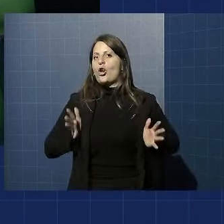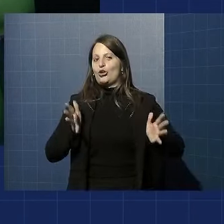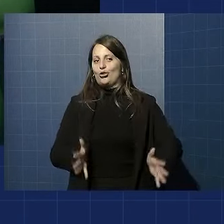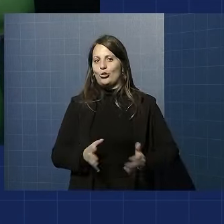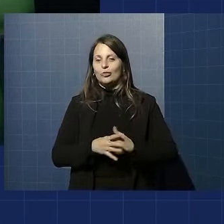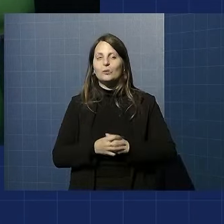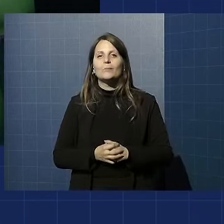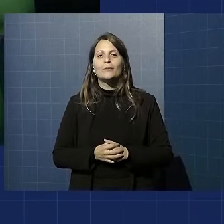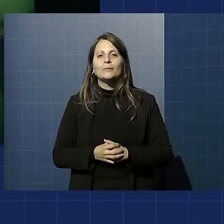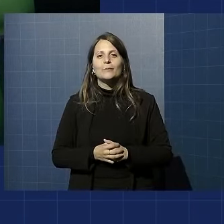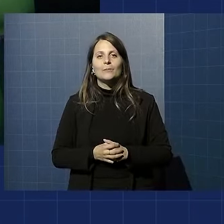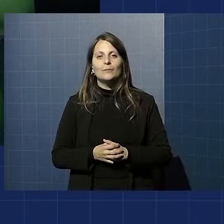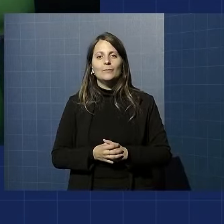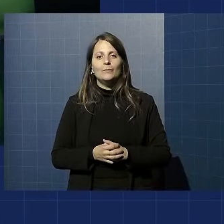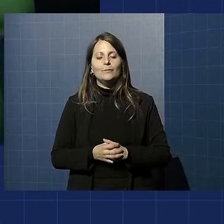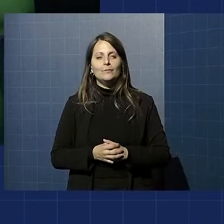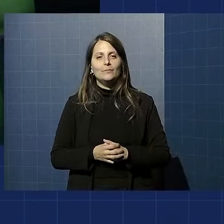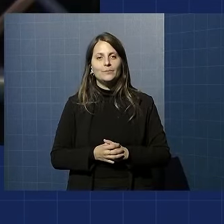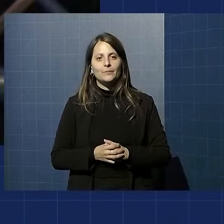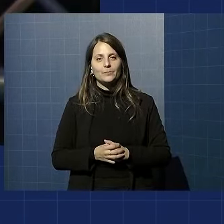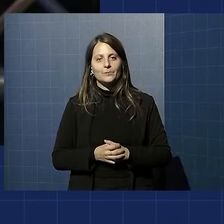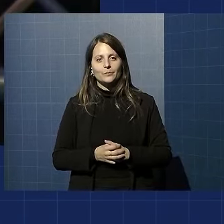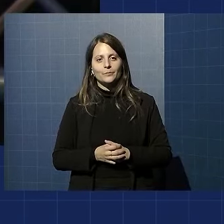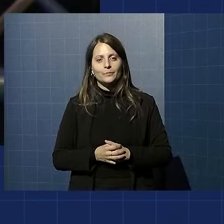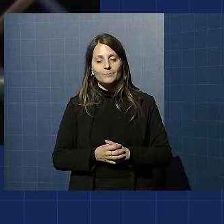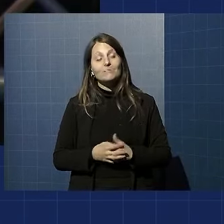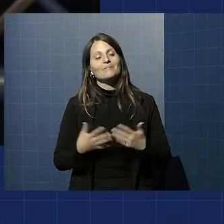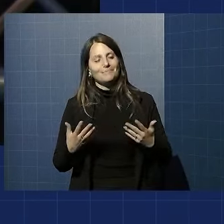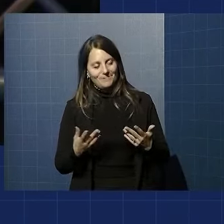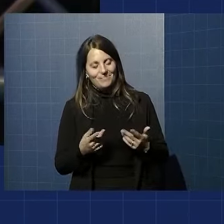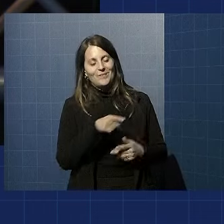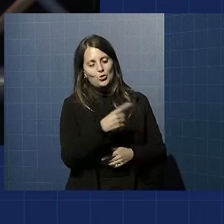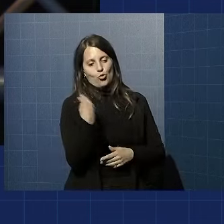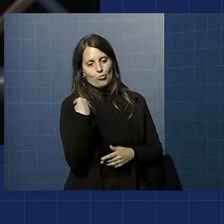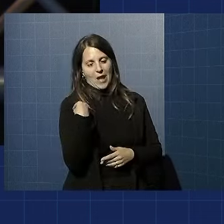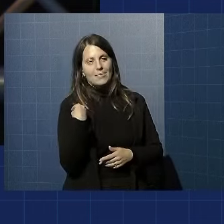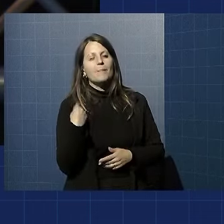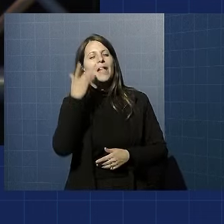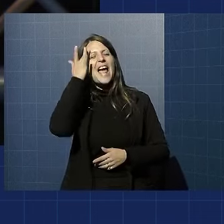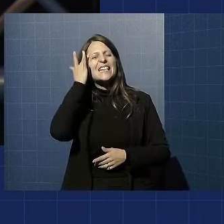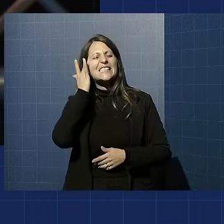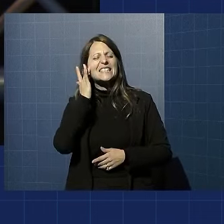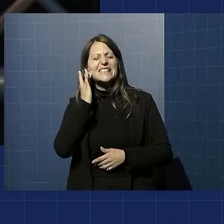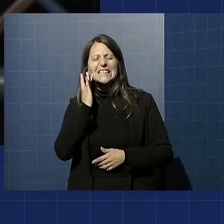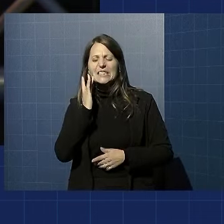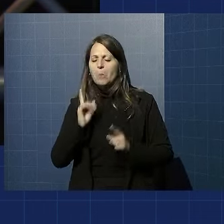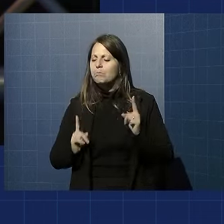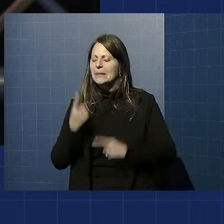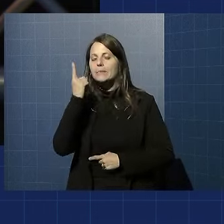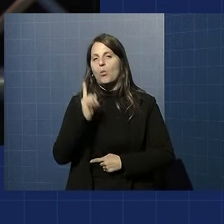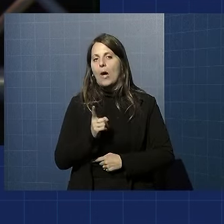Ilaria, to come to your question, what is the most important risk? I think there's two. One is